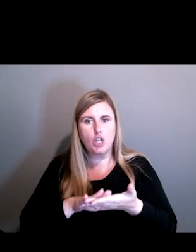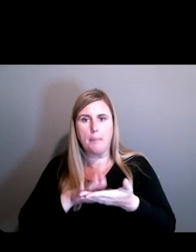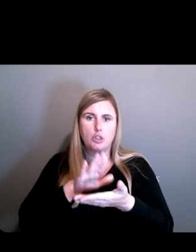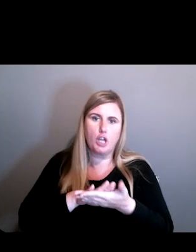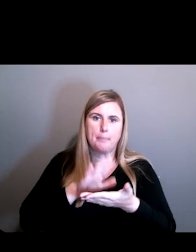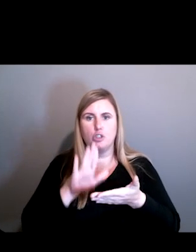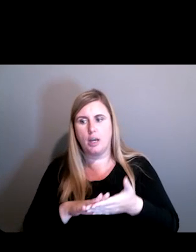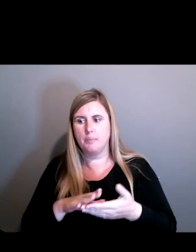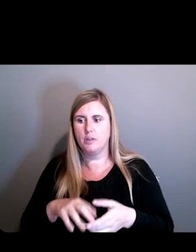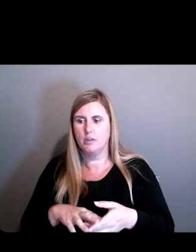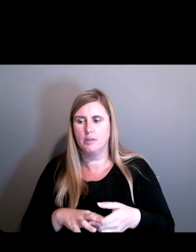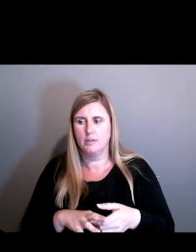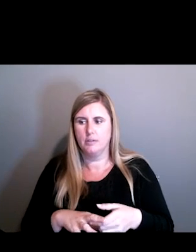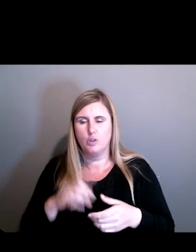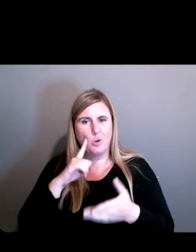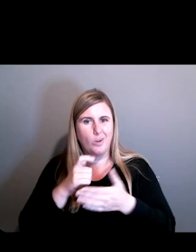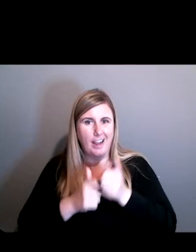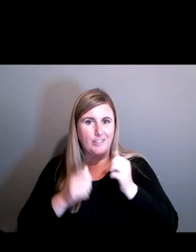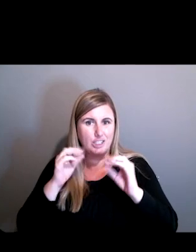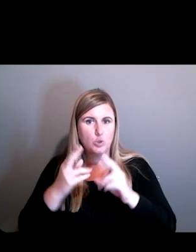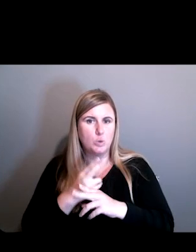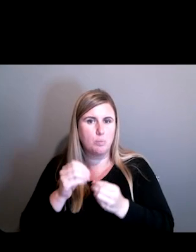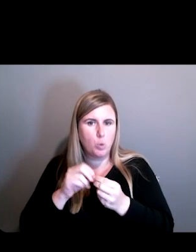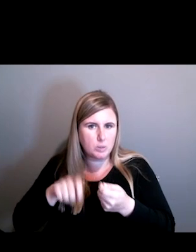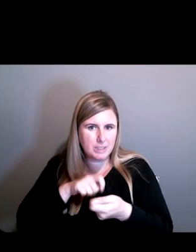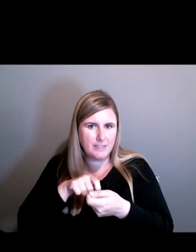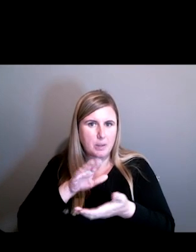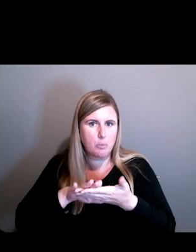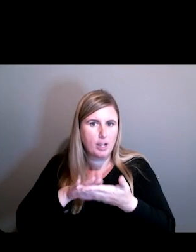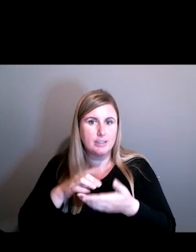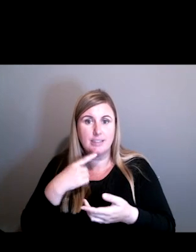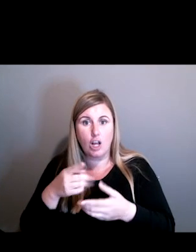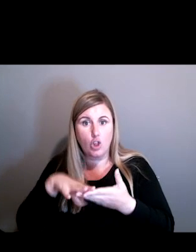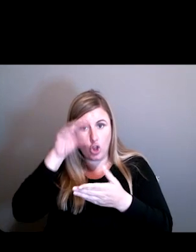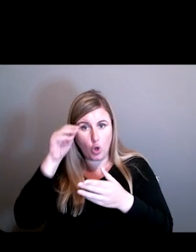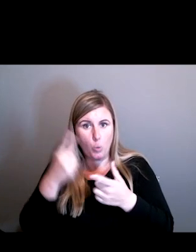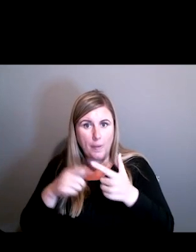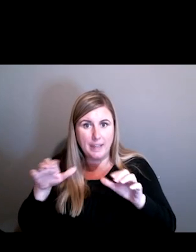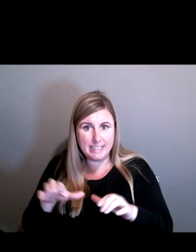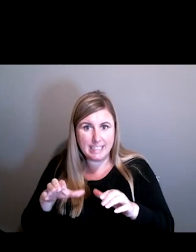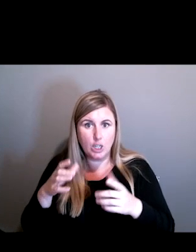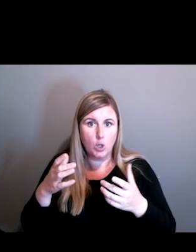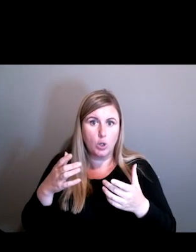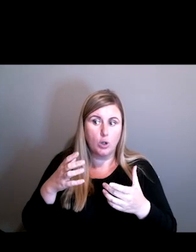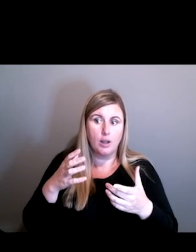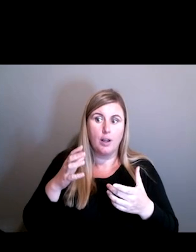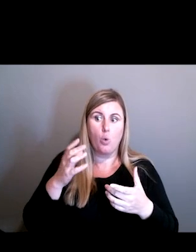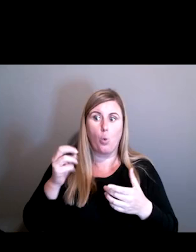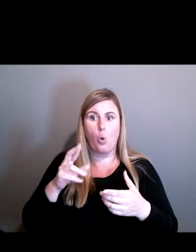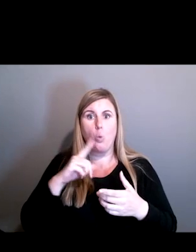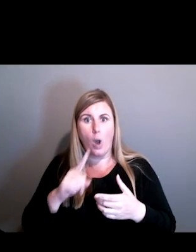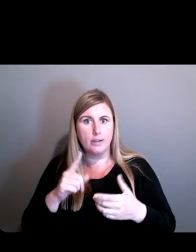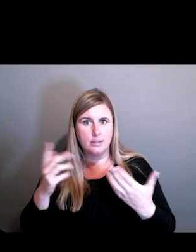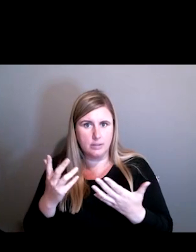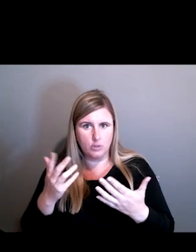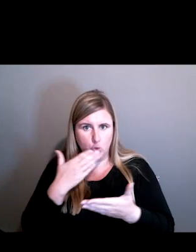praise instead of just good job all the time. That you notice every teacher used more specific praise, telling the learner what they